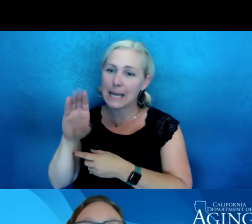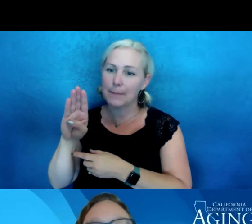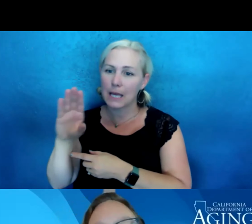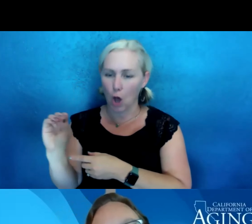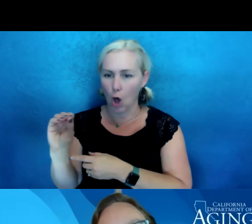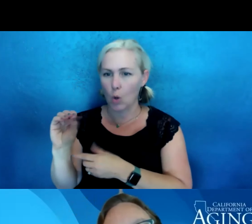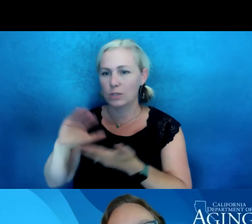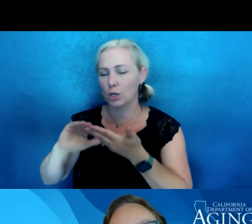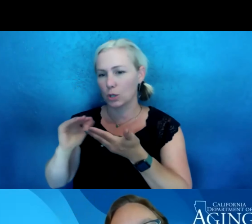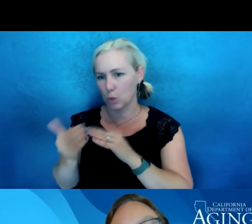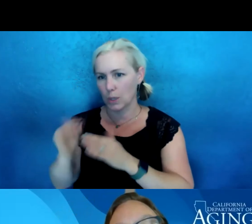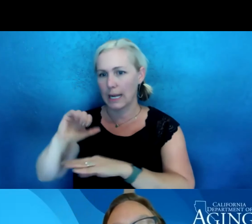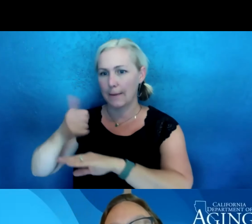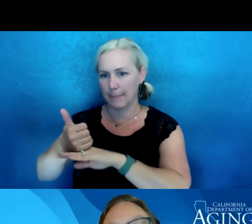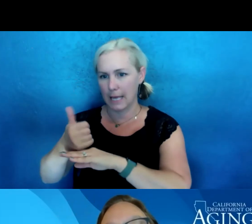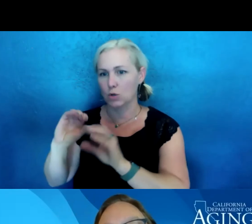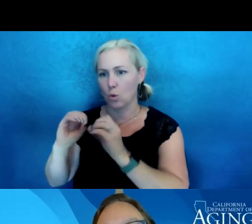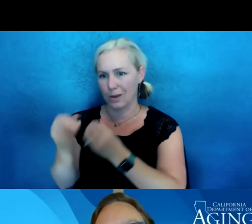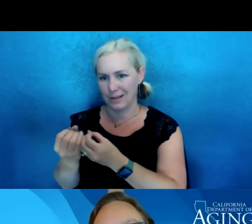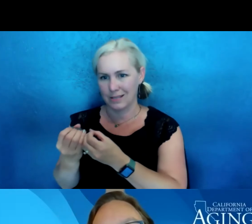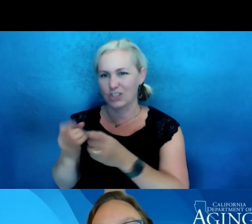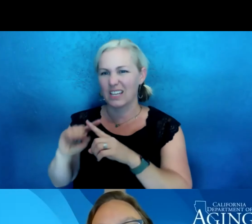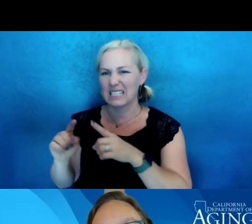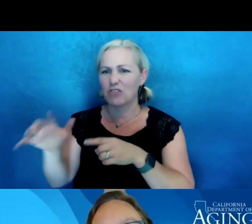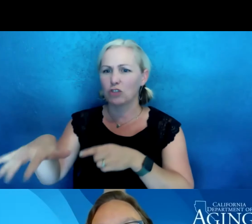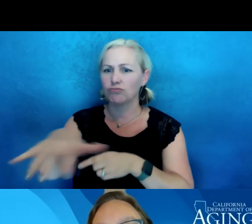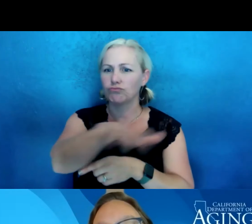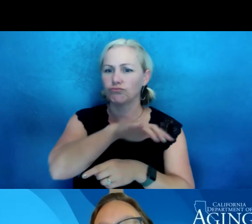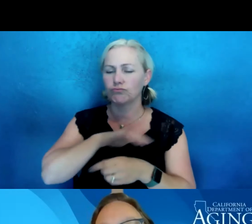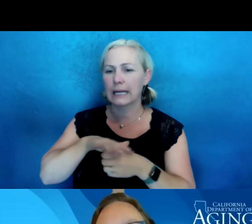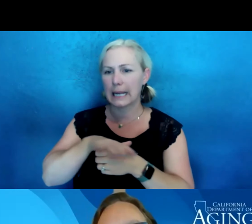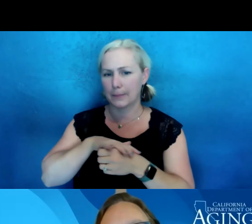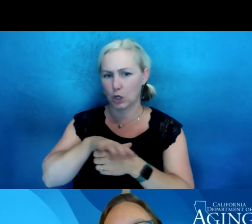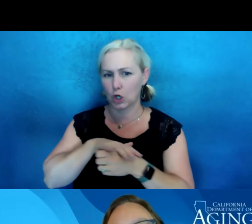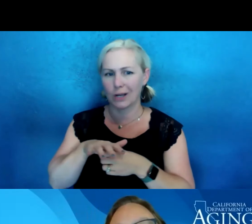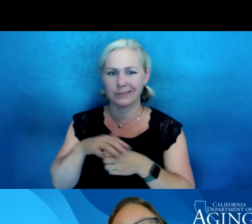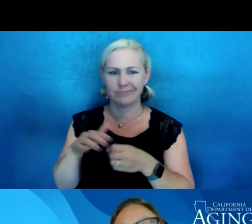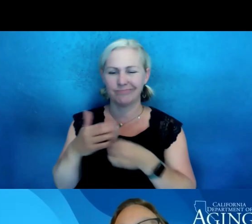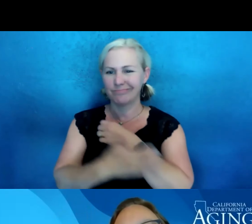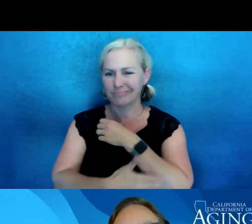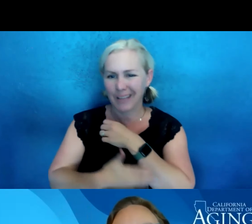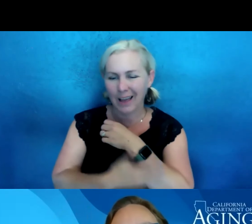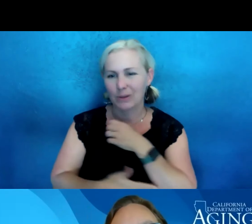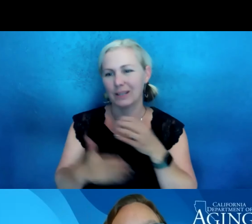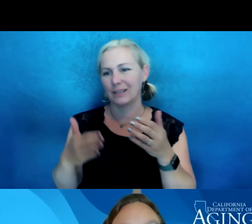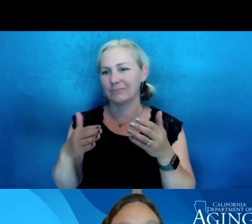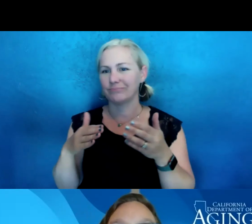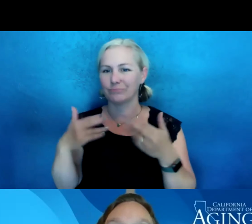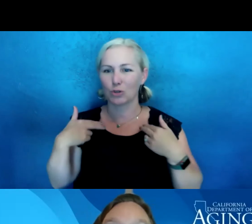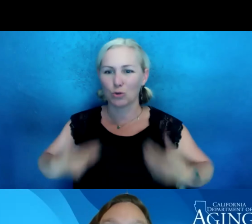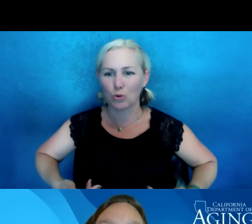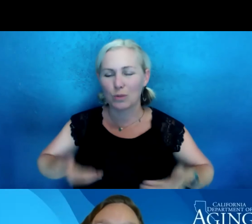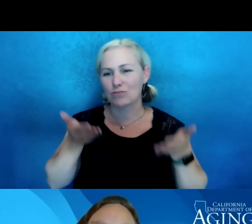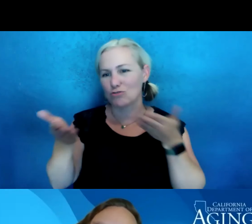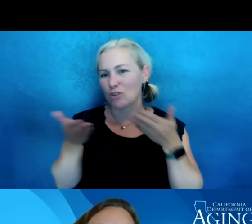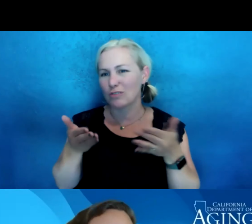neighborhoods, serving different communities with the county human services, county aging services, and area agency services. So that